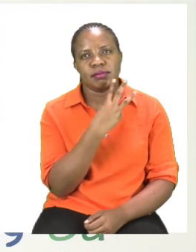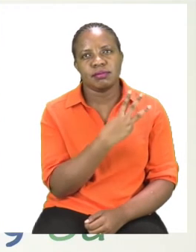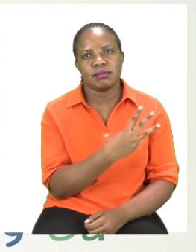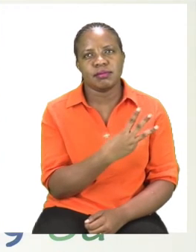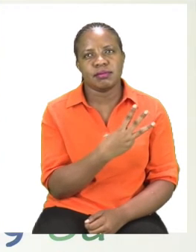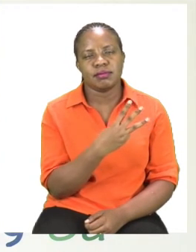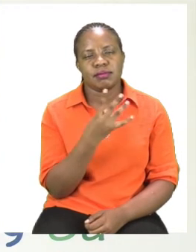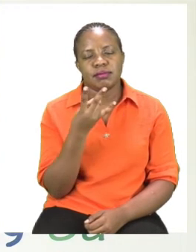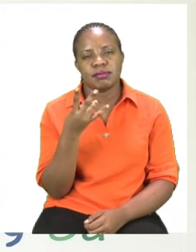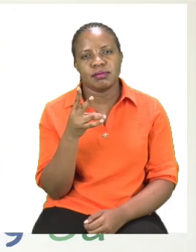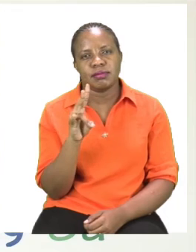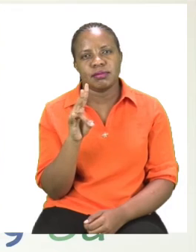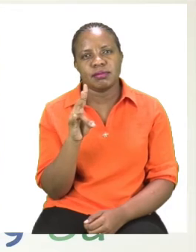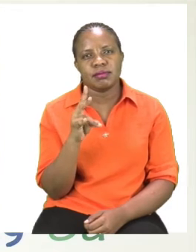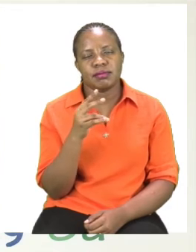37,